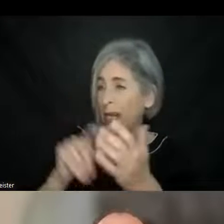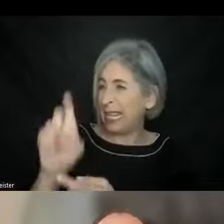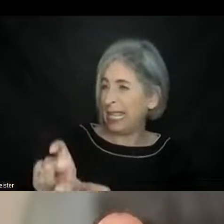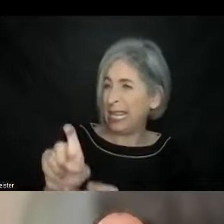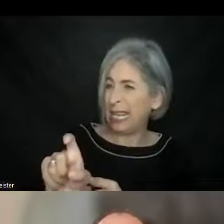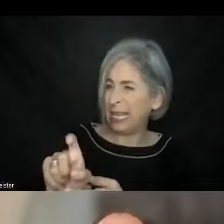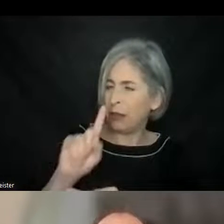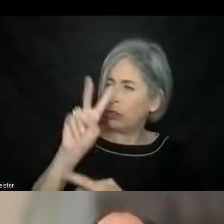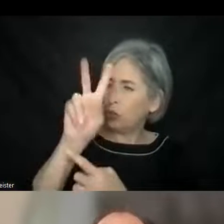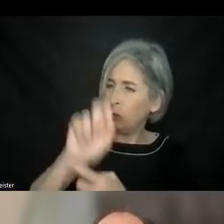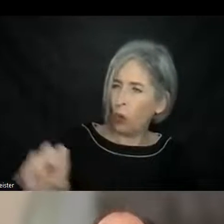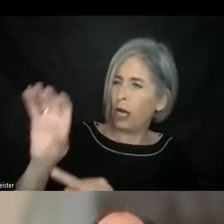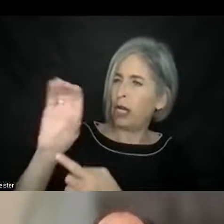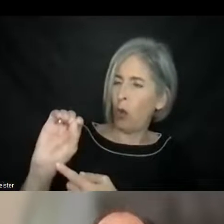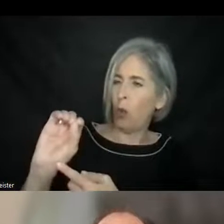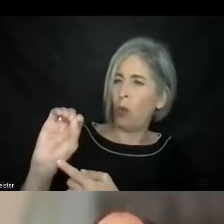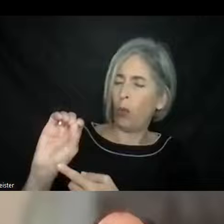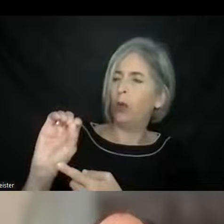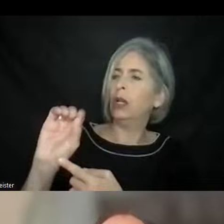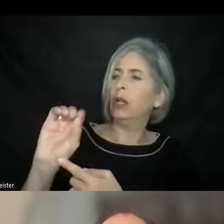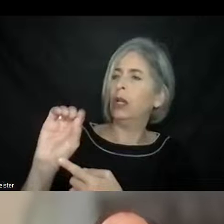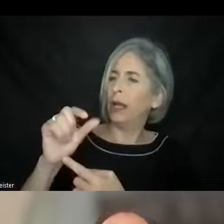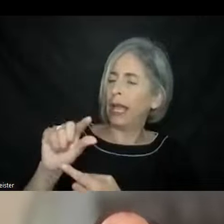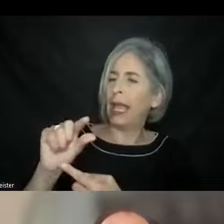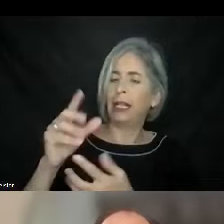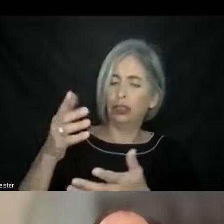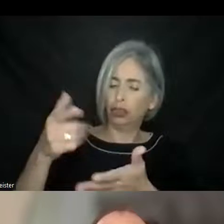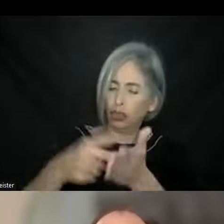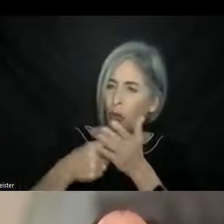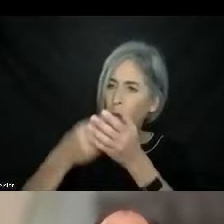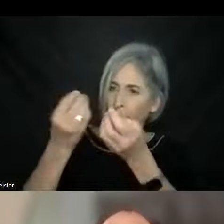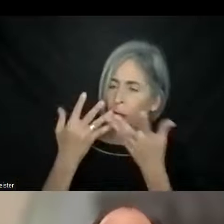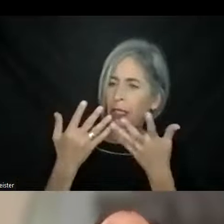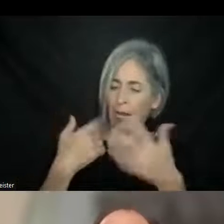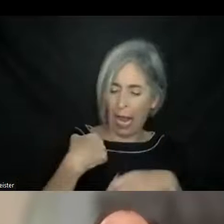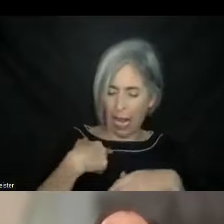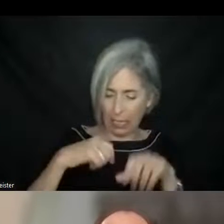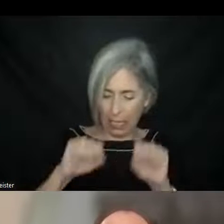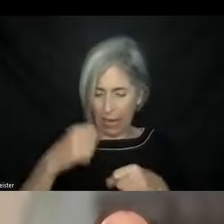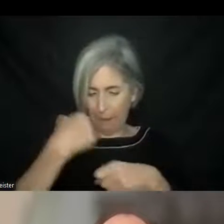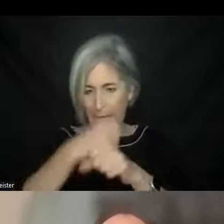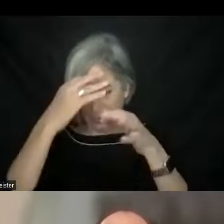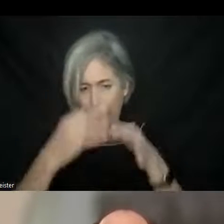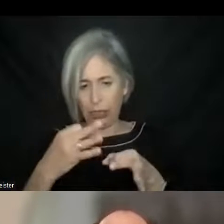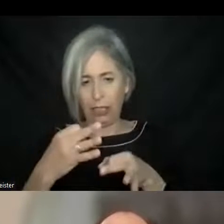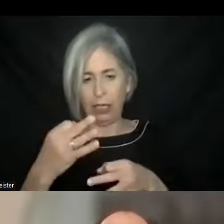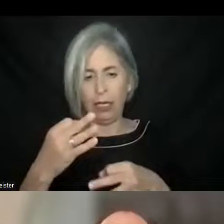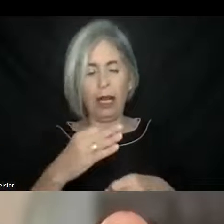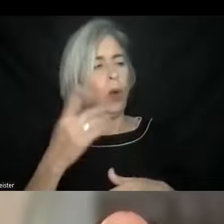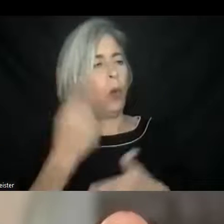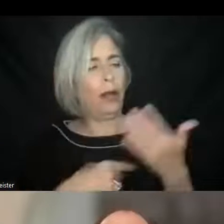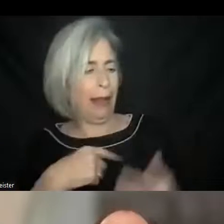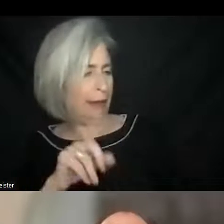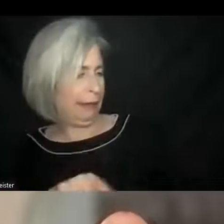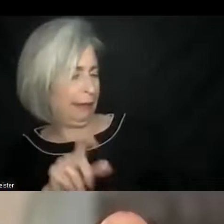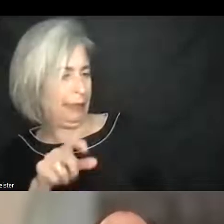WCAG 2.0. So just show me that information that will allow me to make the decision based on what I need. And so much of the time, it's like,